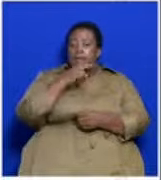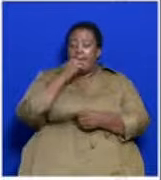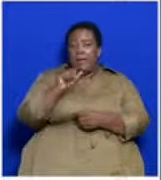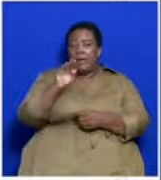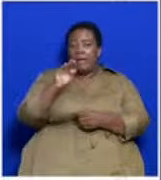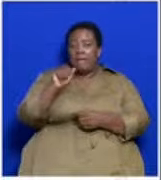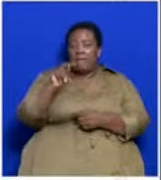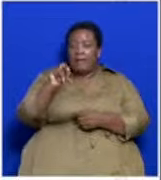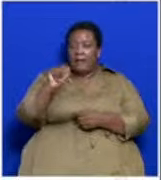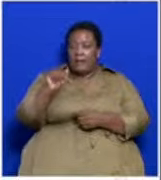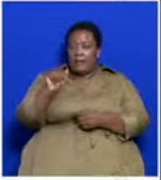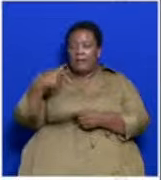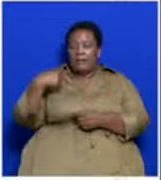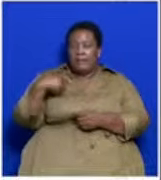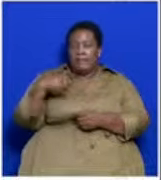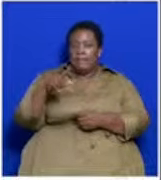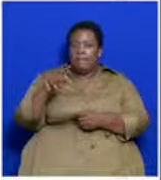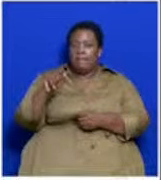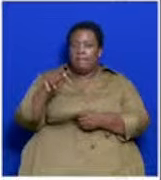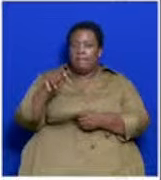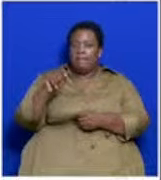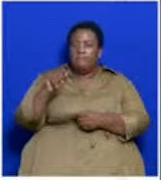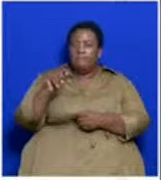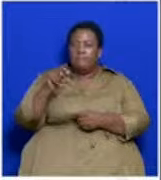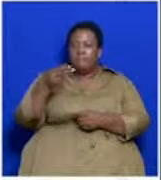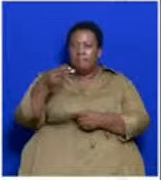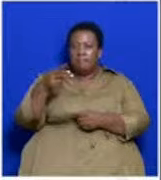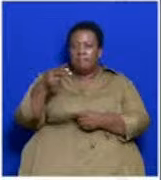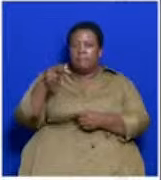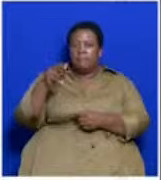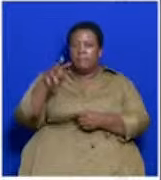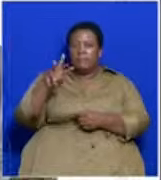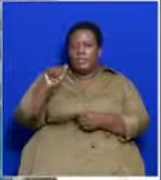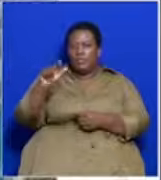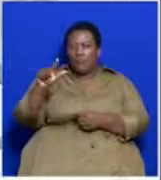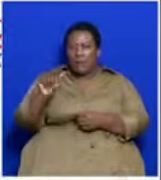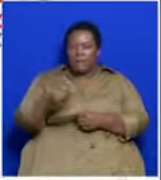If then I can go further at 240 still.